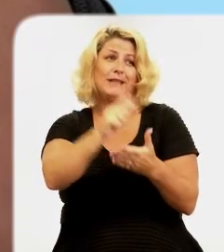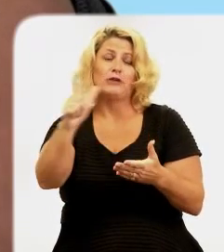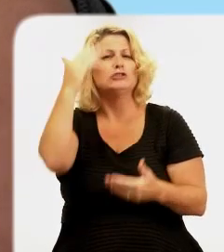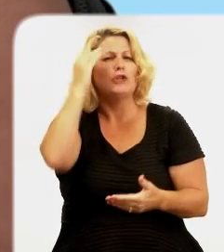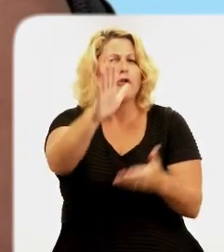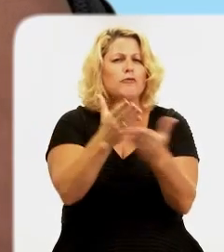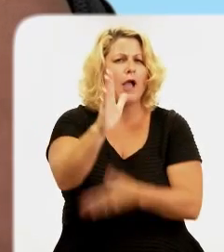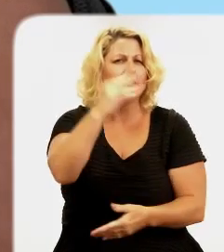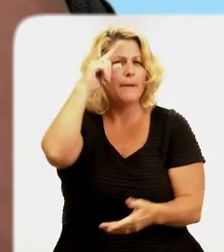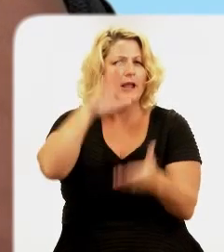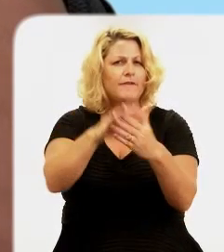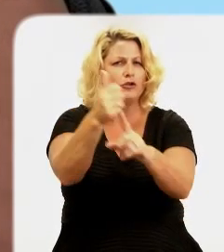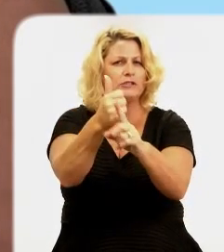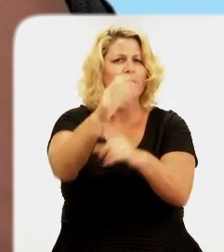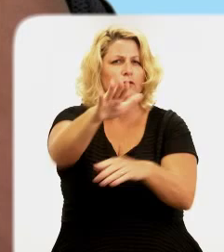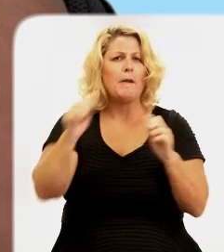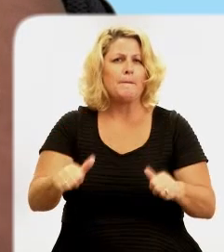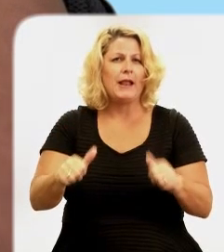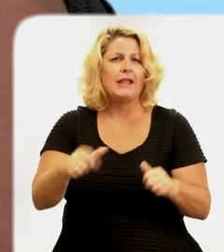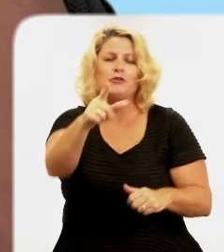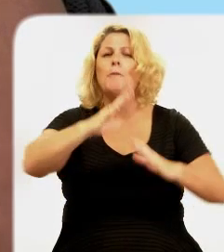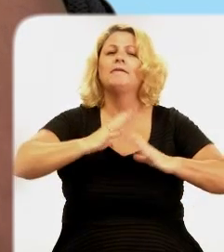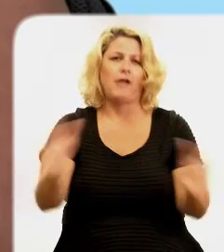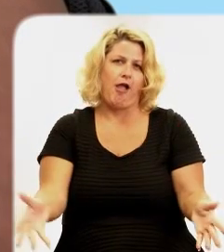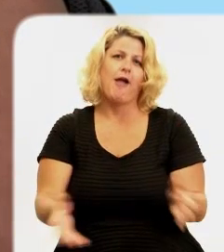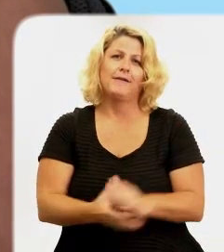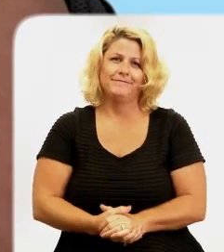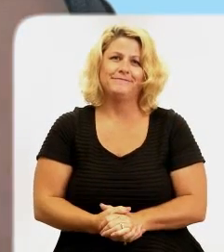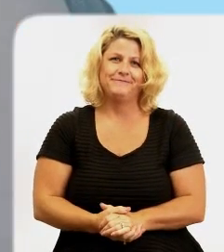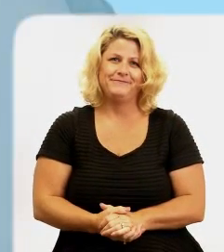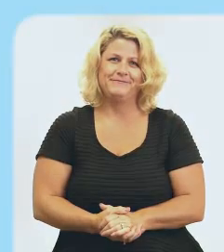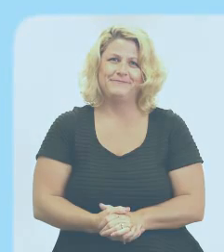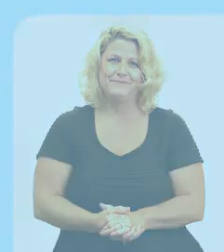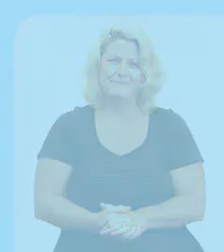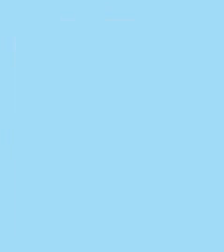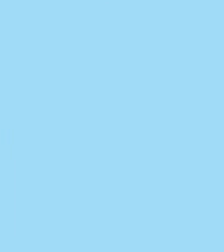that's pretty much it. Just know your rights, believe in yourself and your abilities, and you'll be fine.